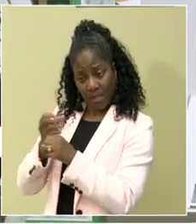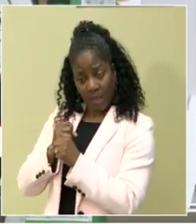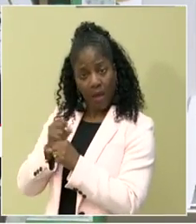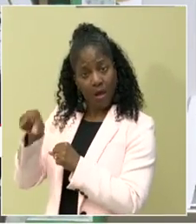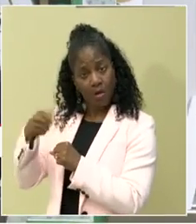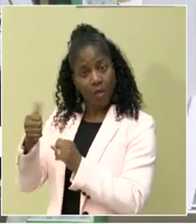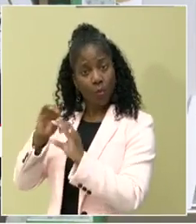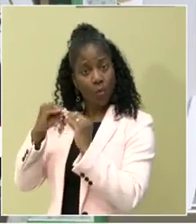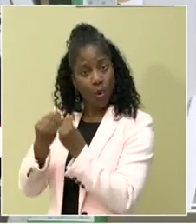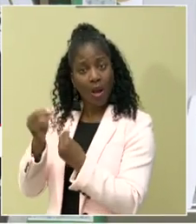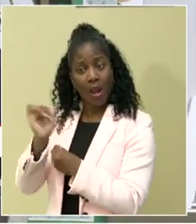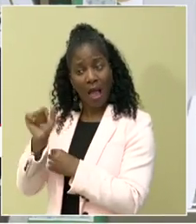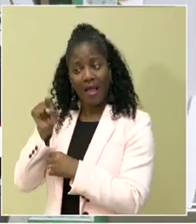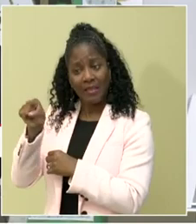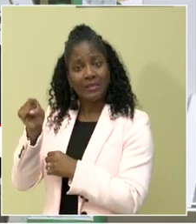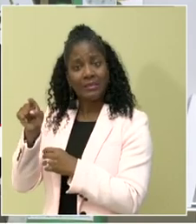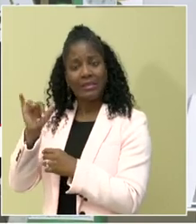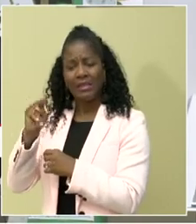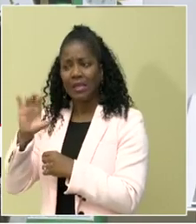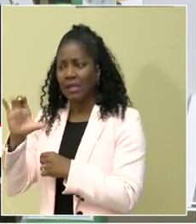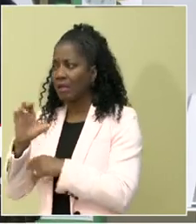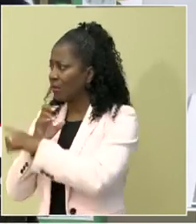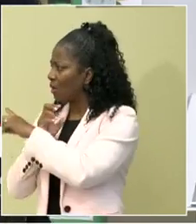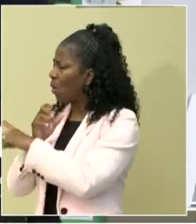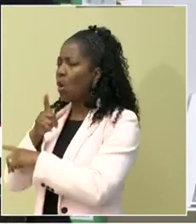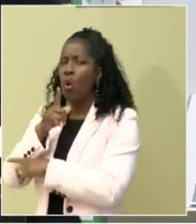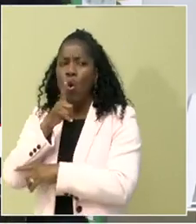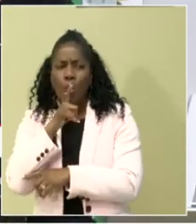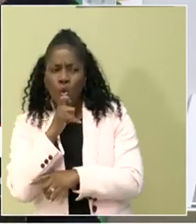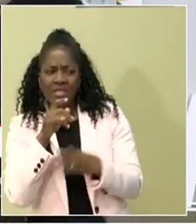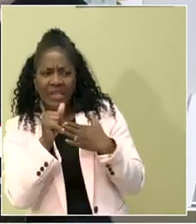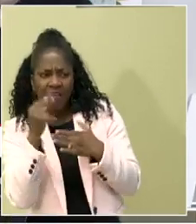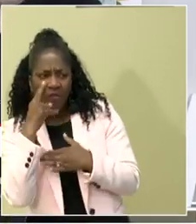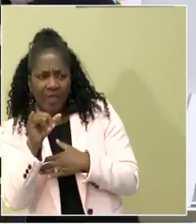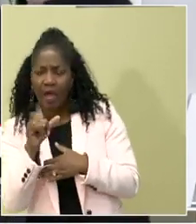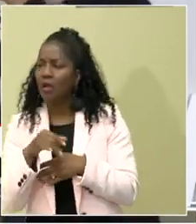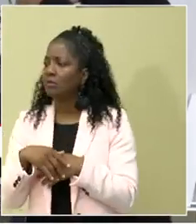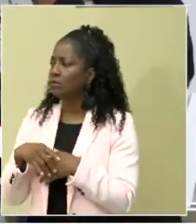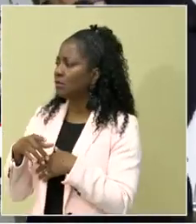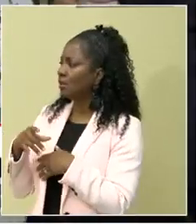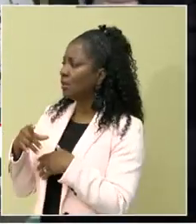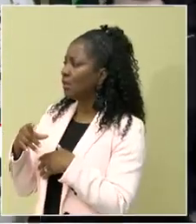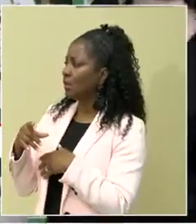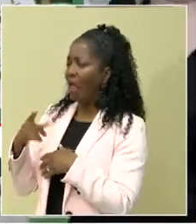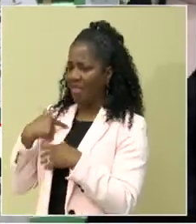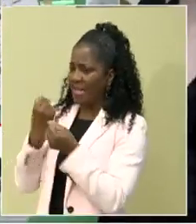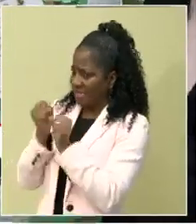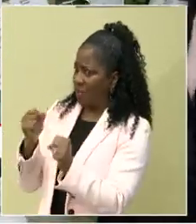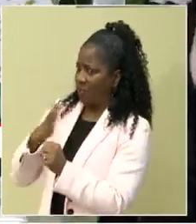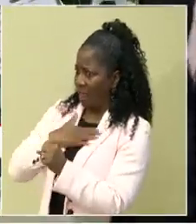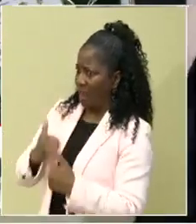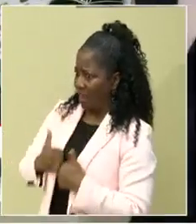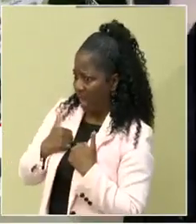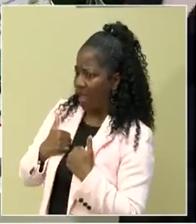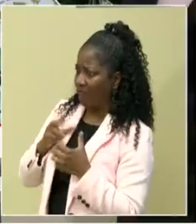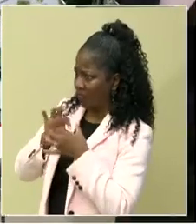an organization like Terrific Inc. to come back and do what they do? Because they have saved my life along with this center.